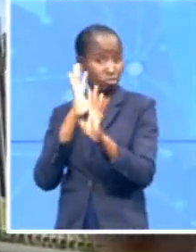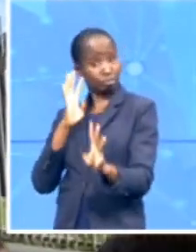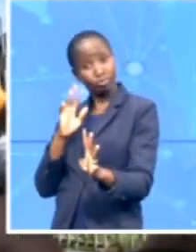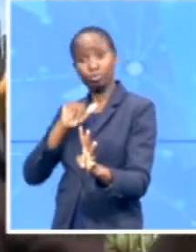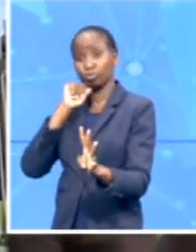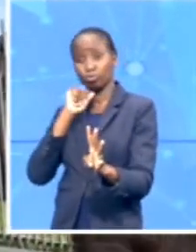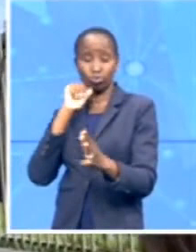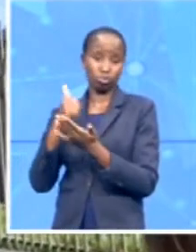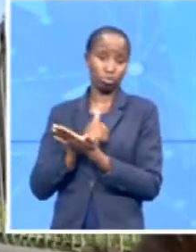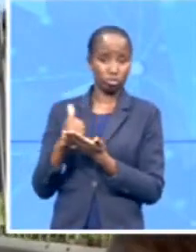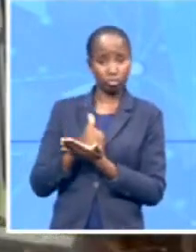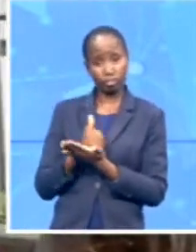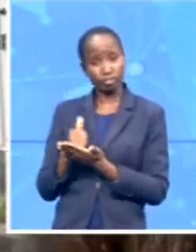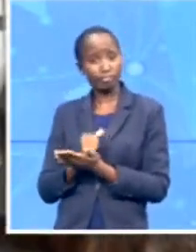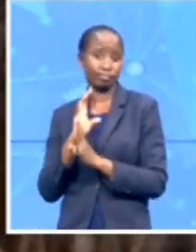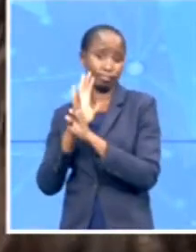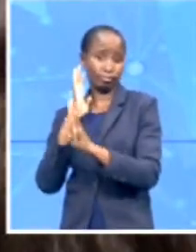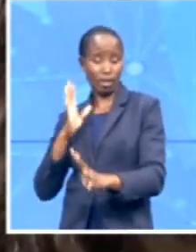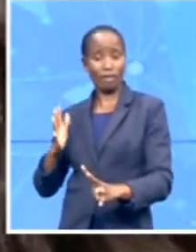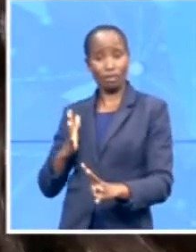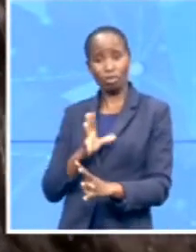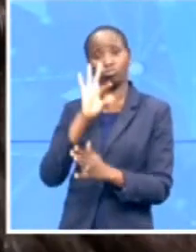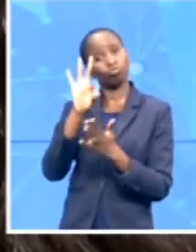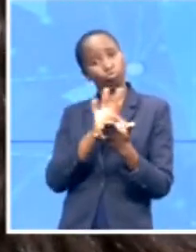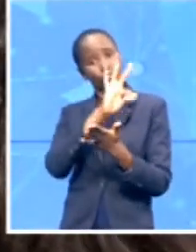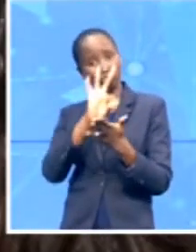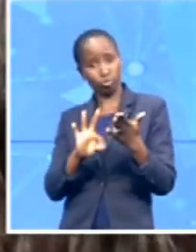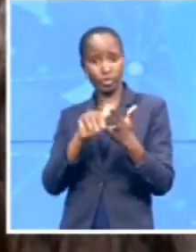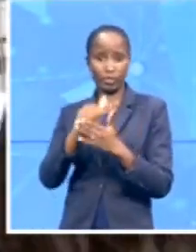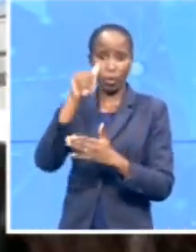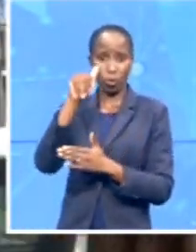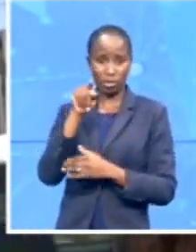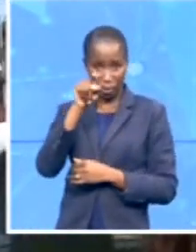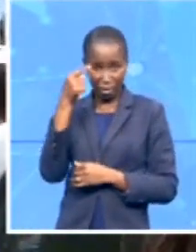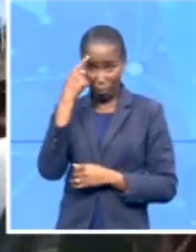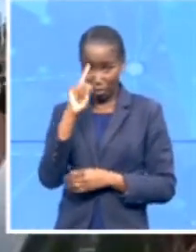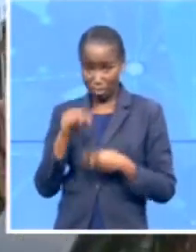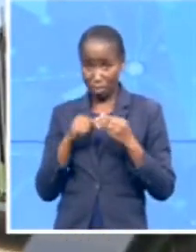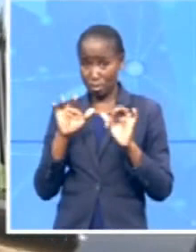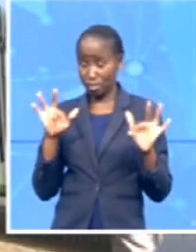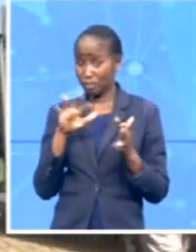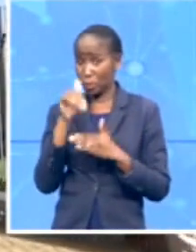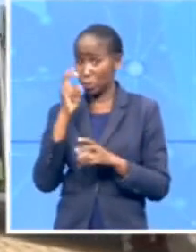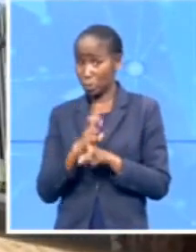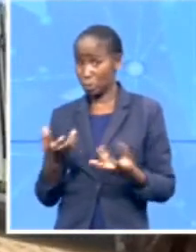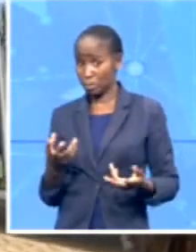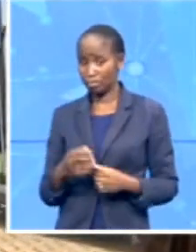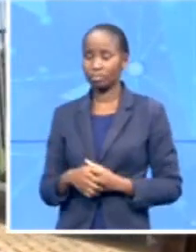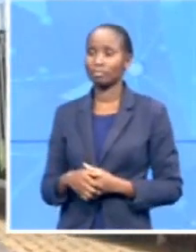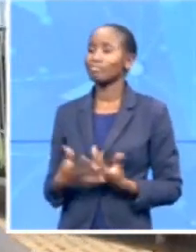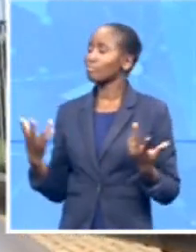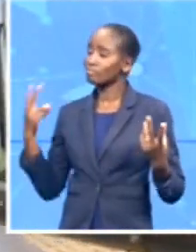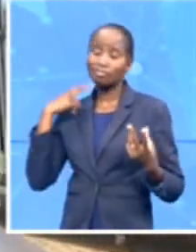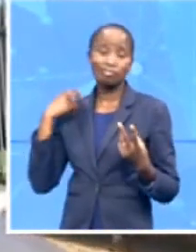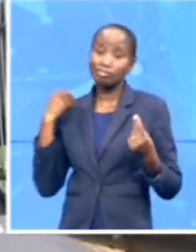civic duty and voted, what are your thoughts about people who didn't vote? It is just unfortunate for them not to vote, because it's their right. They're